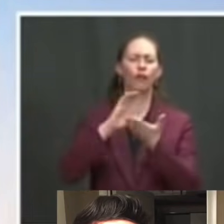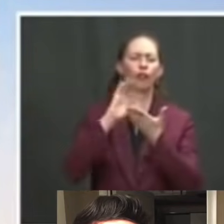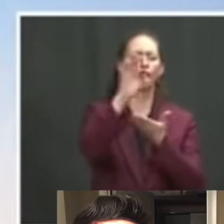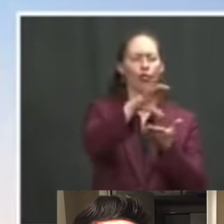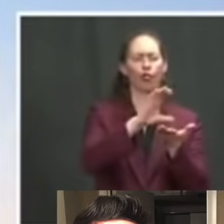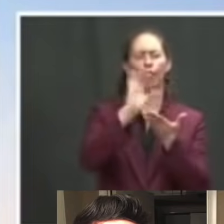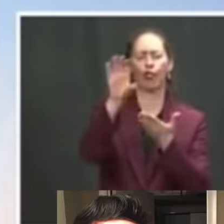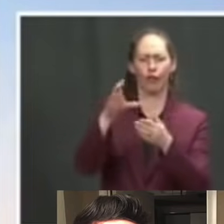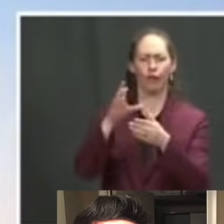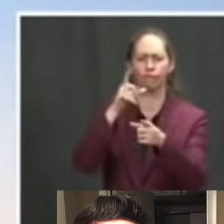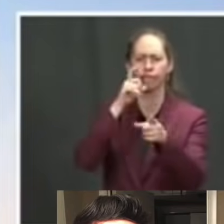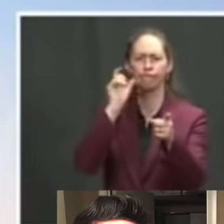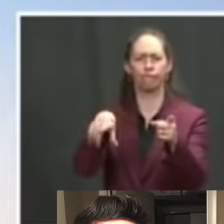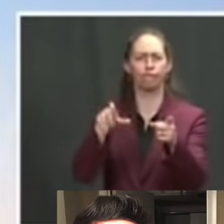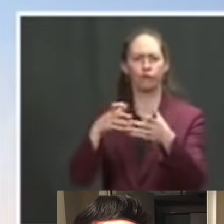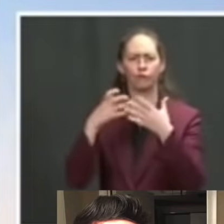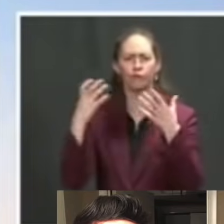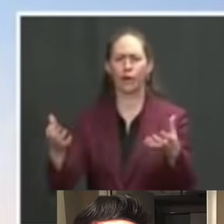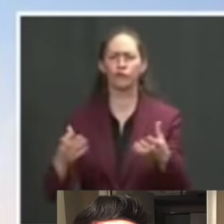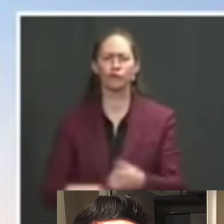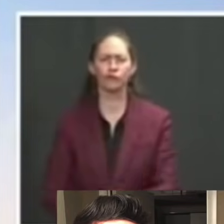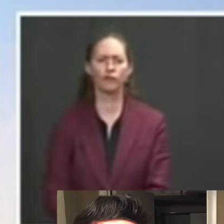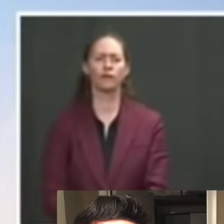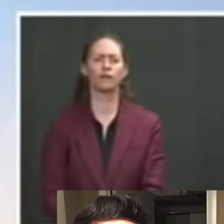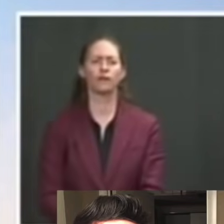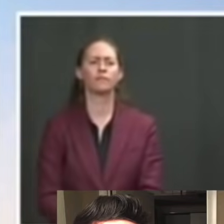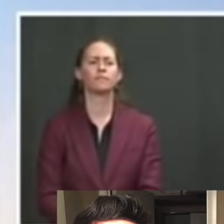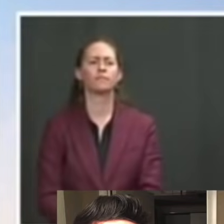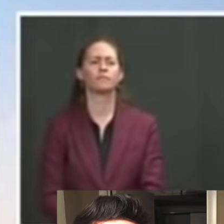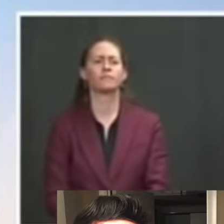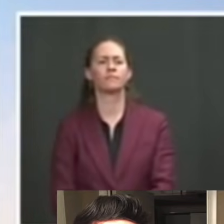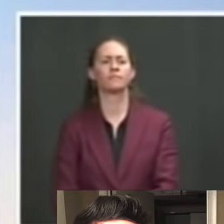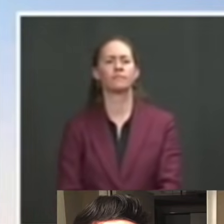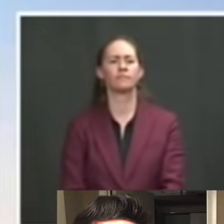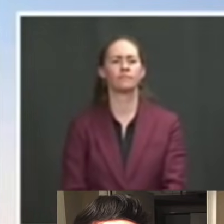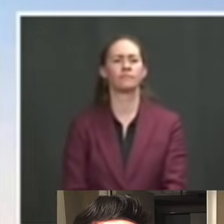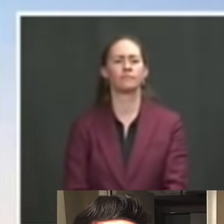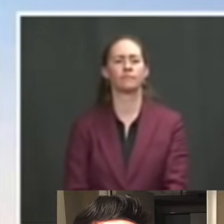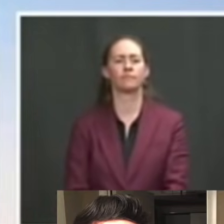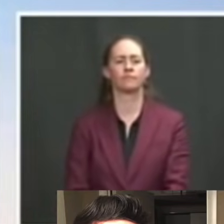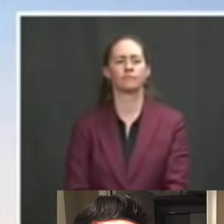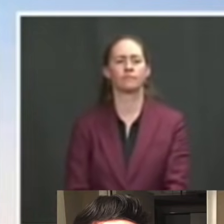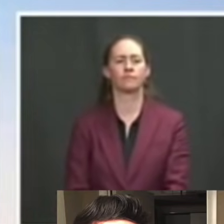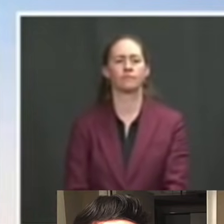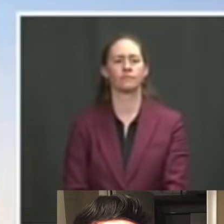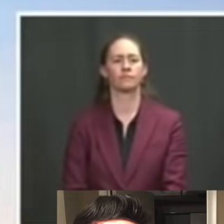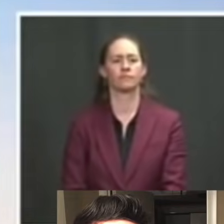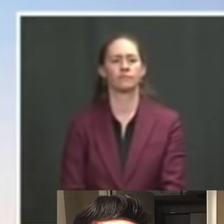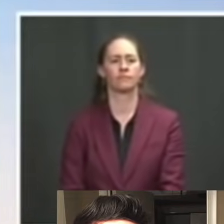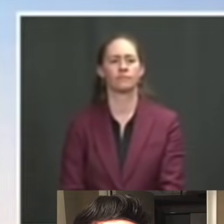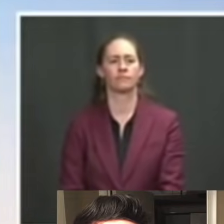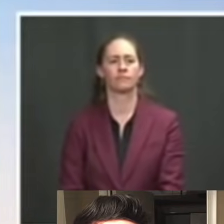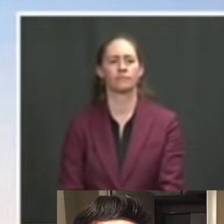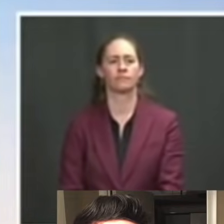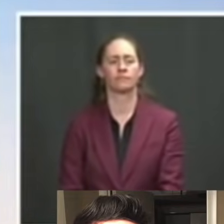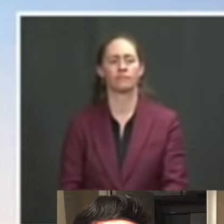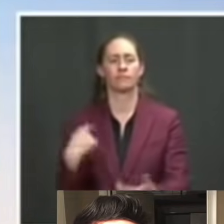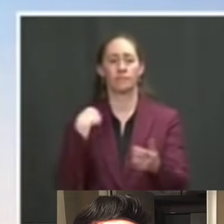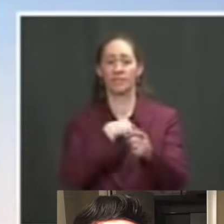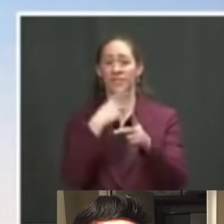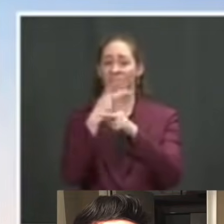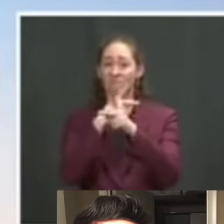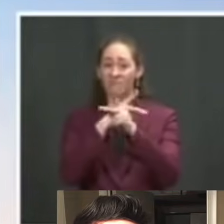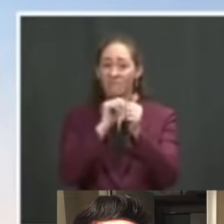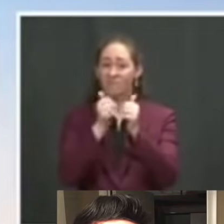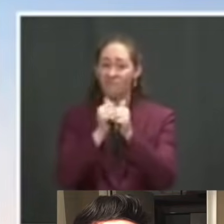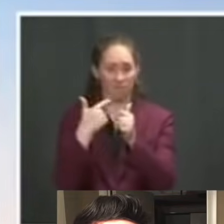money was determined is by statute. It requires Treasury to allocate funds to states based in part on the average number of